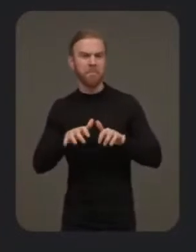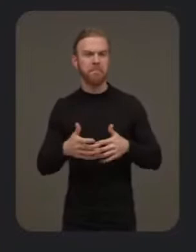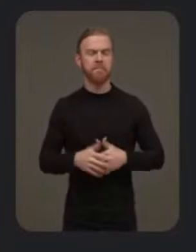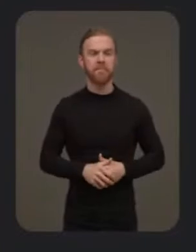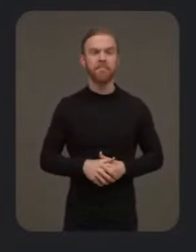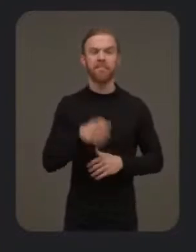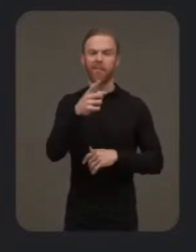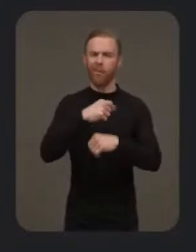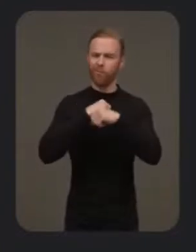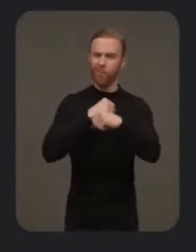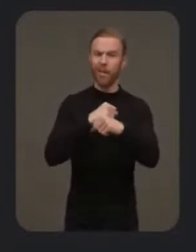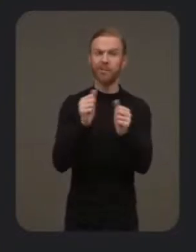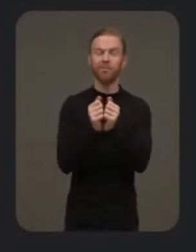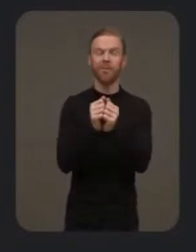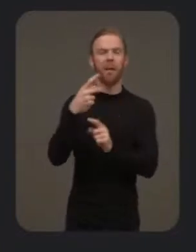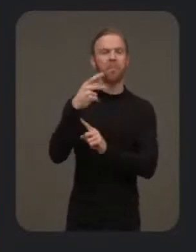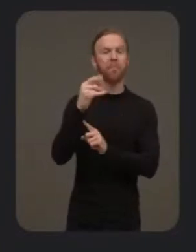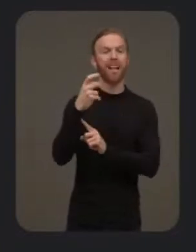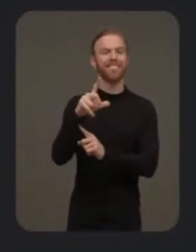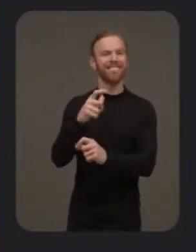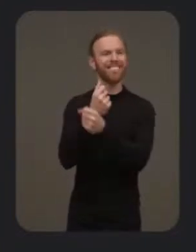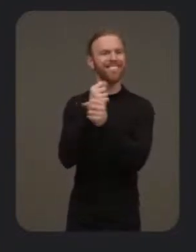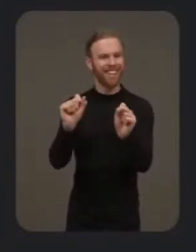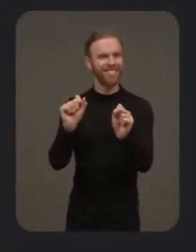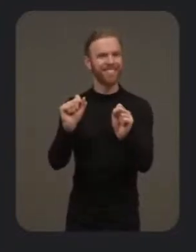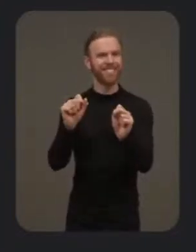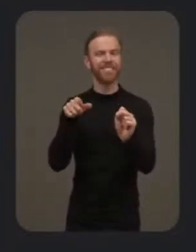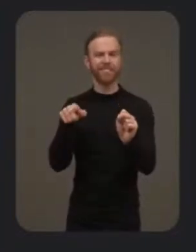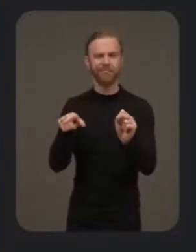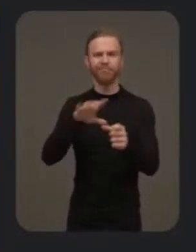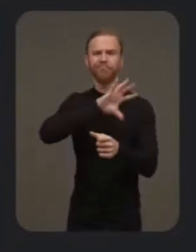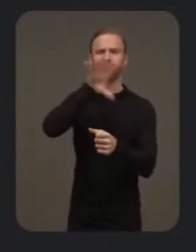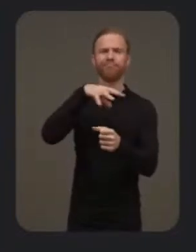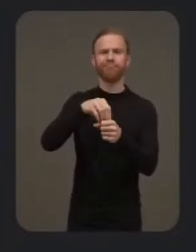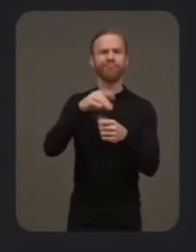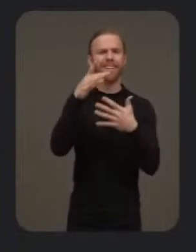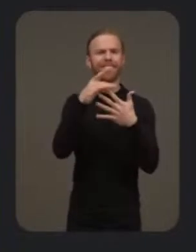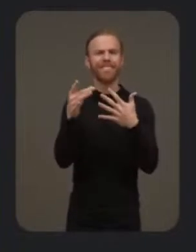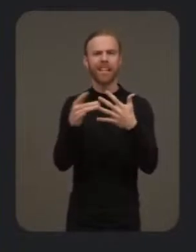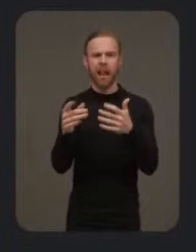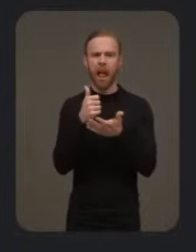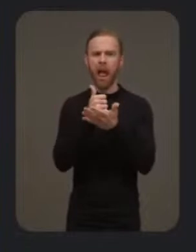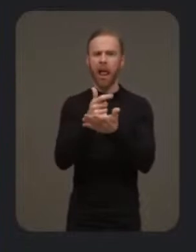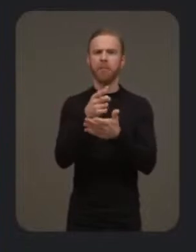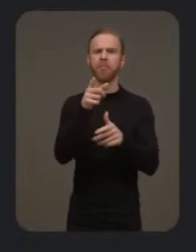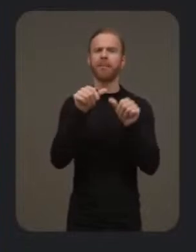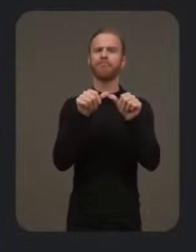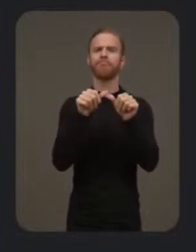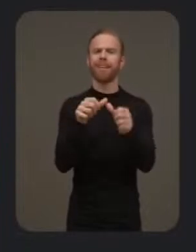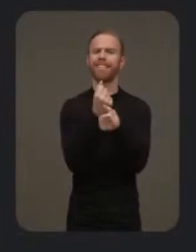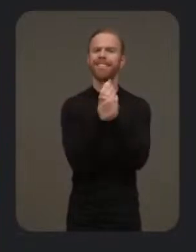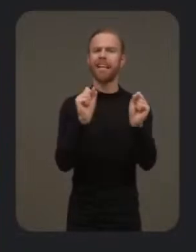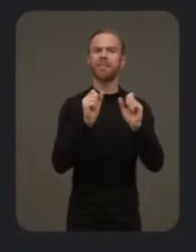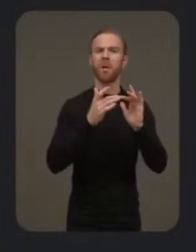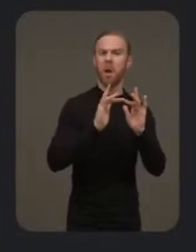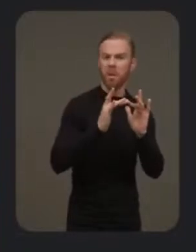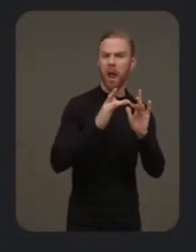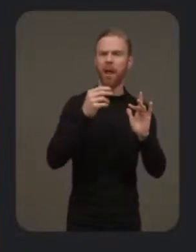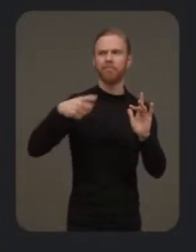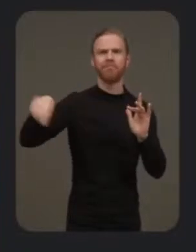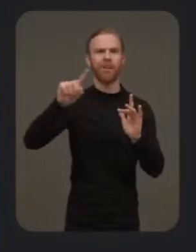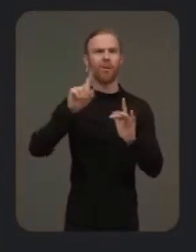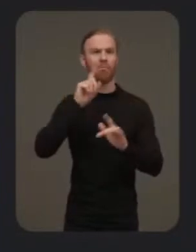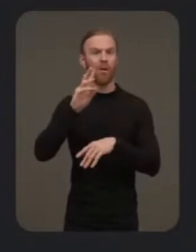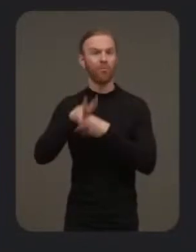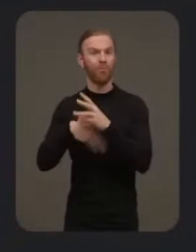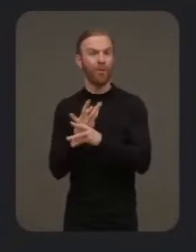you're protected with Pixel Safe, a collection of features that keep you safe online and in the real